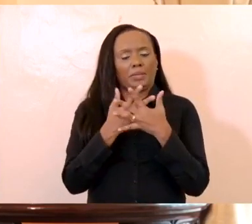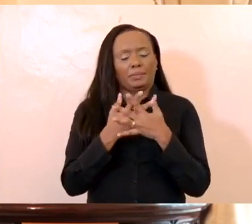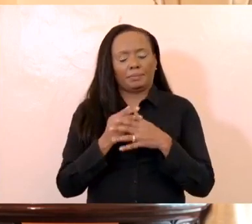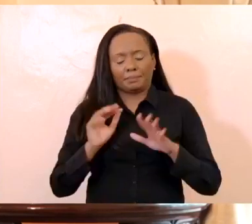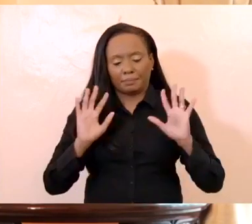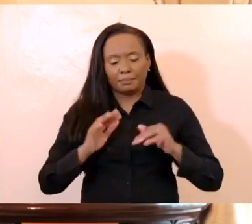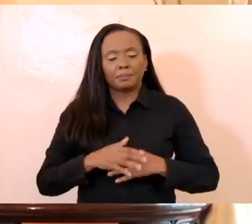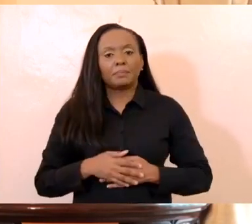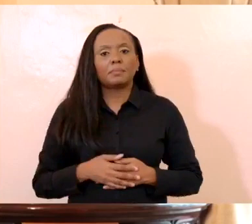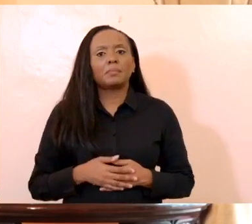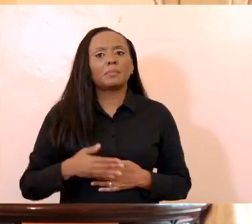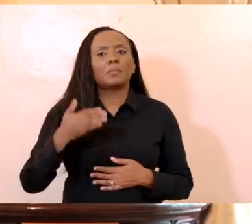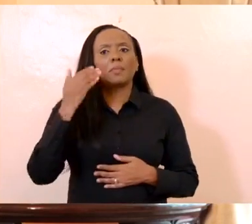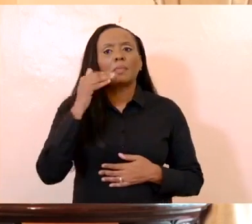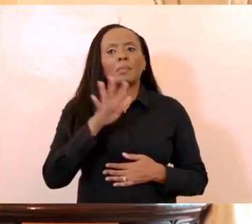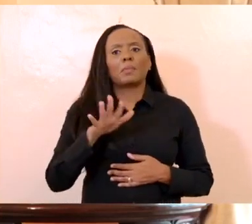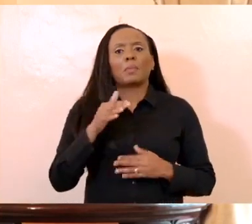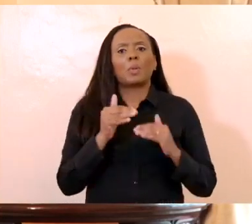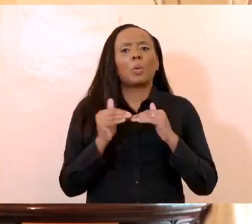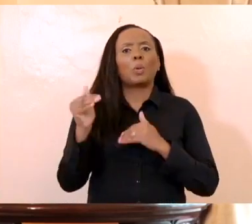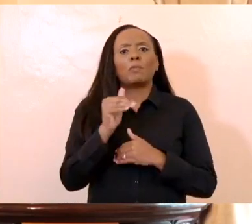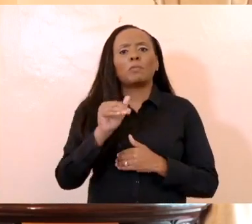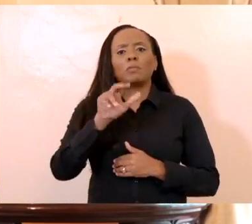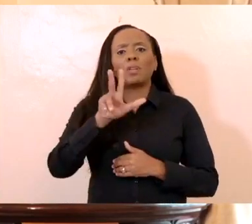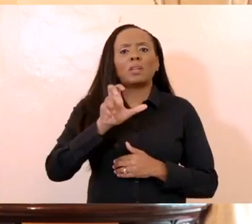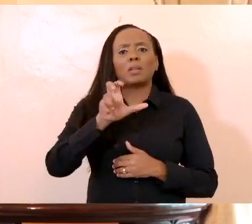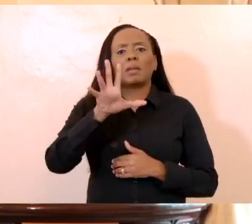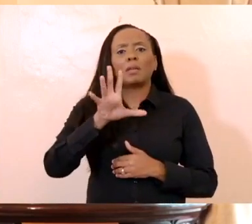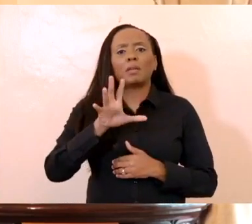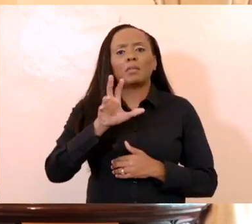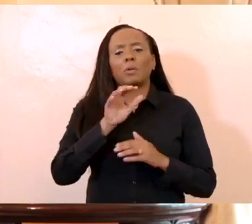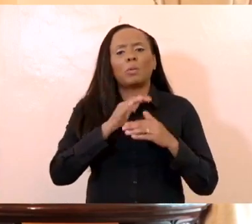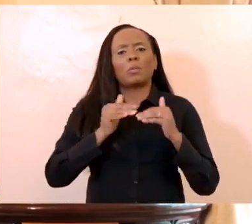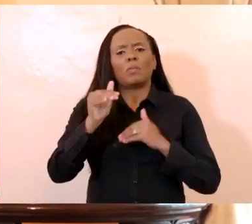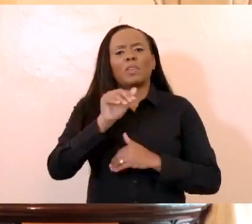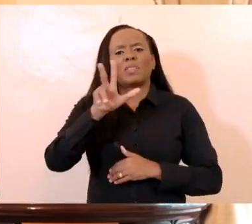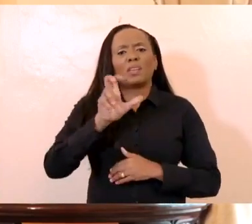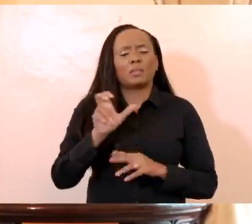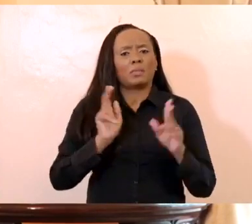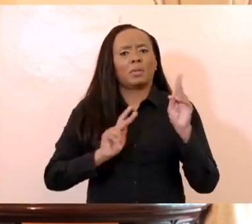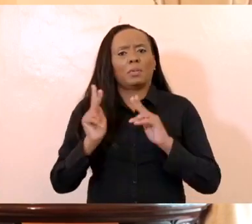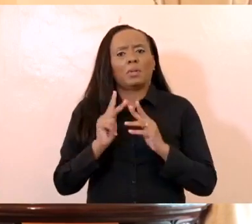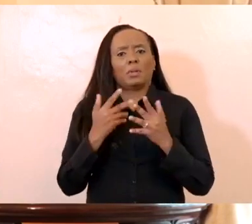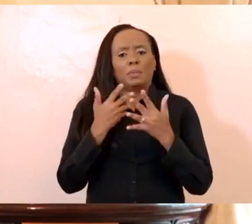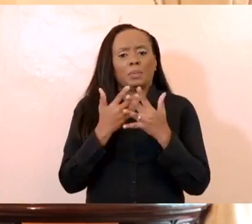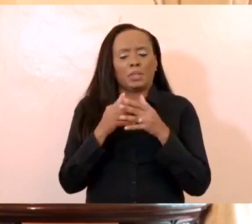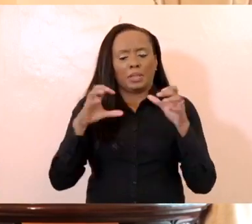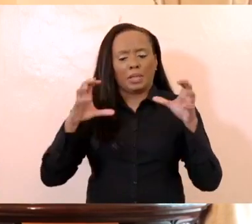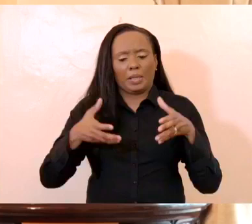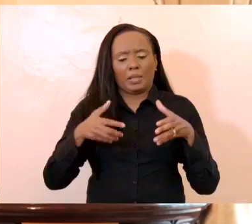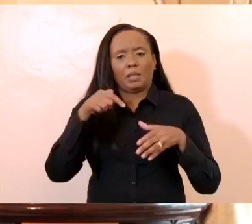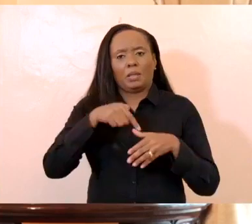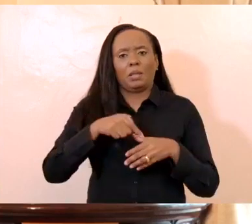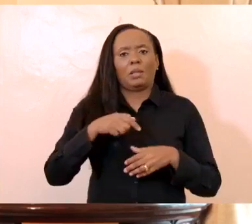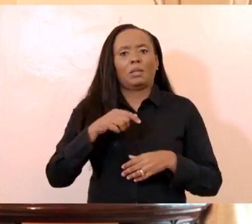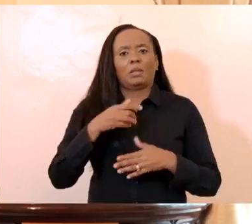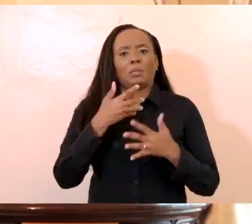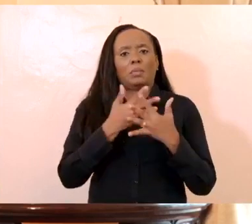had a cluster of over 300 persons in the prison, which comprise prison officers and